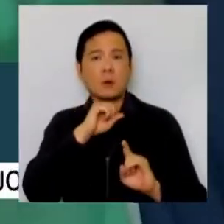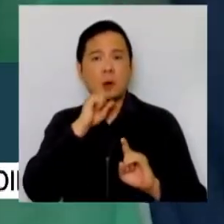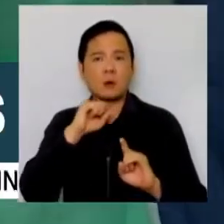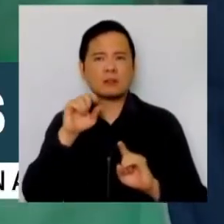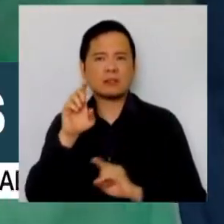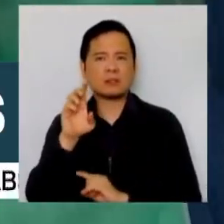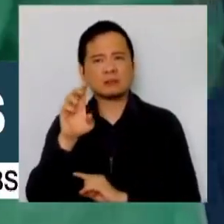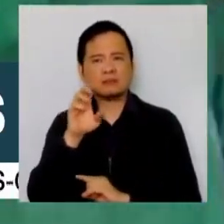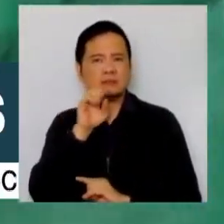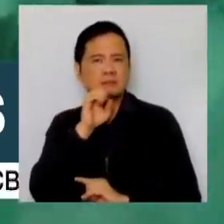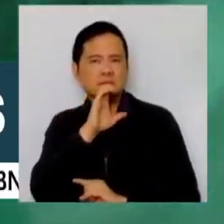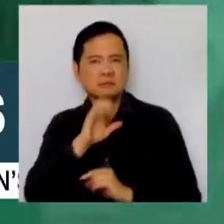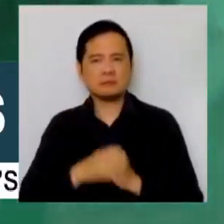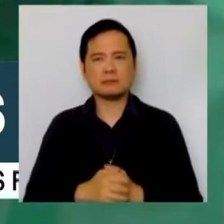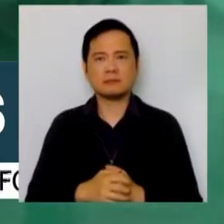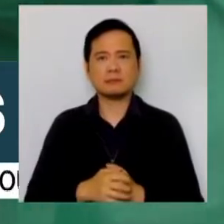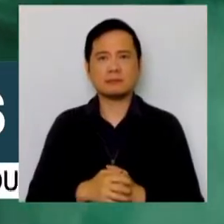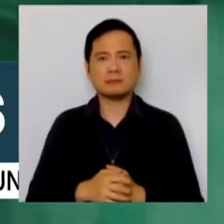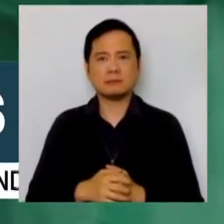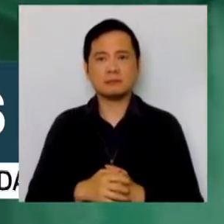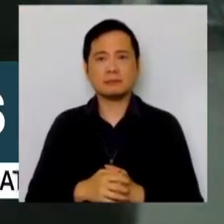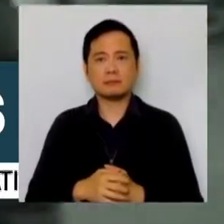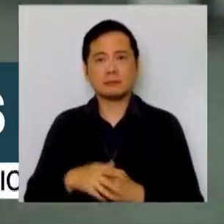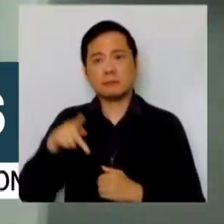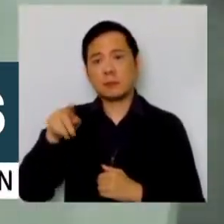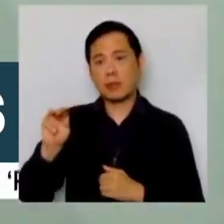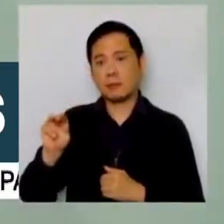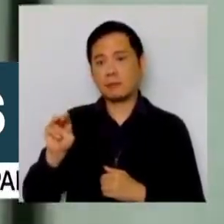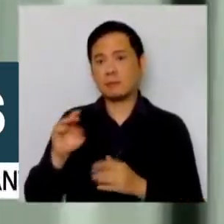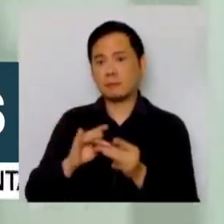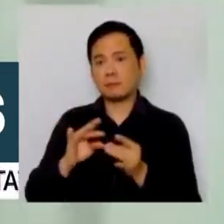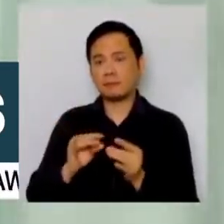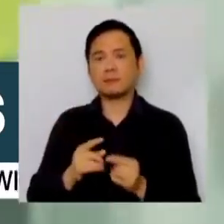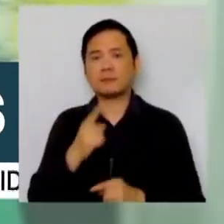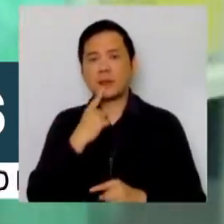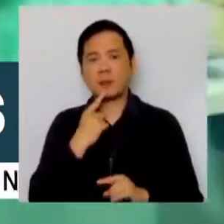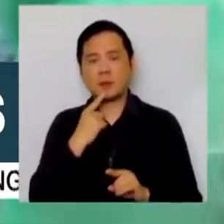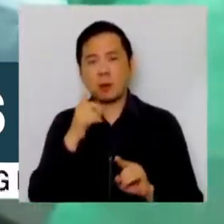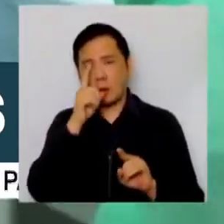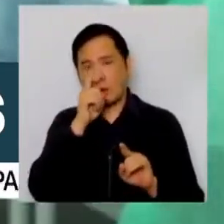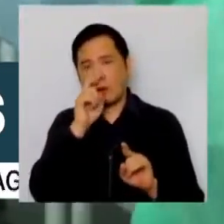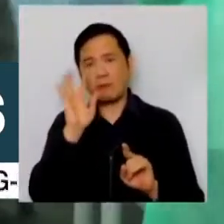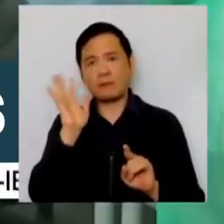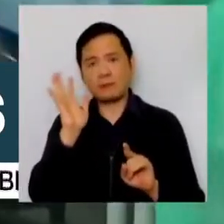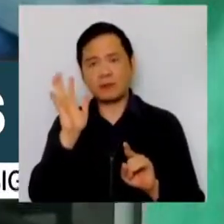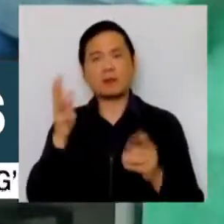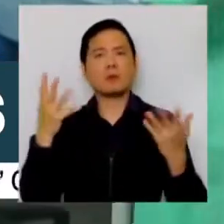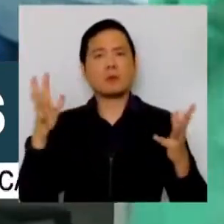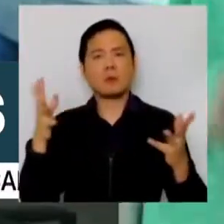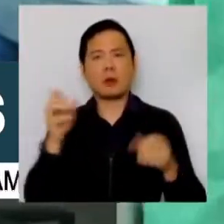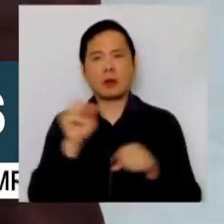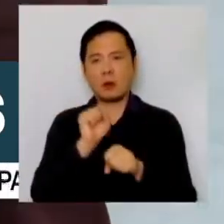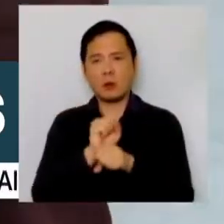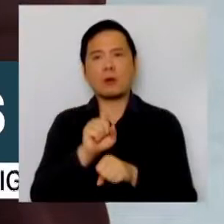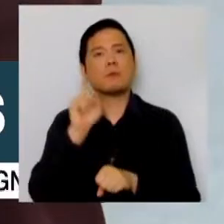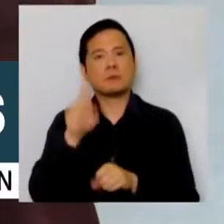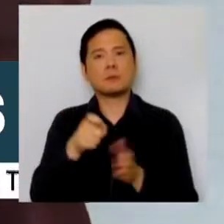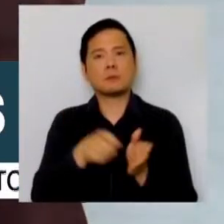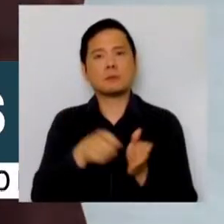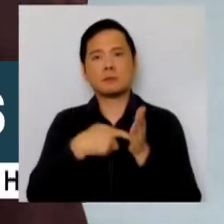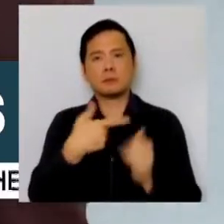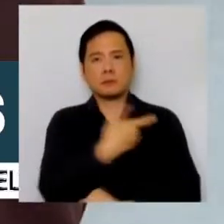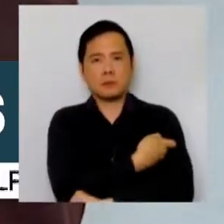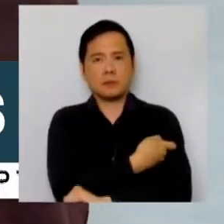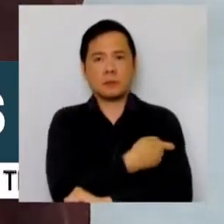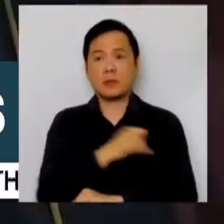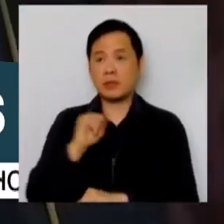Mario Draghi said the new policy obliges people over 50 who are unemployed to get vaccinated and those with jobs